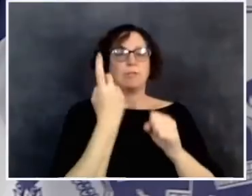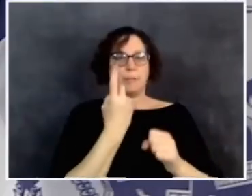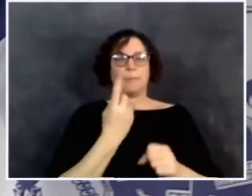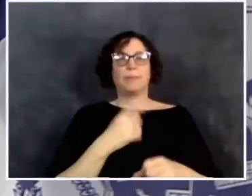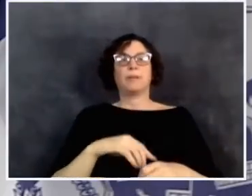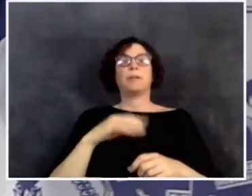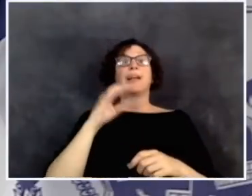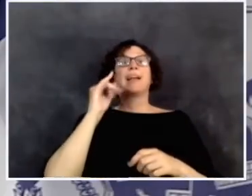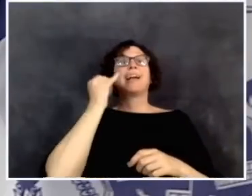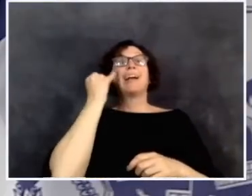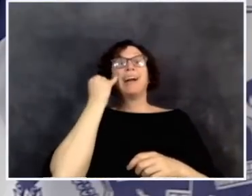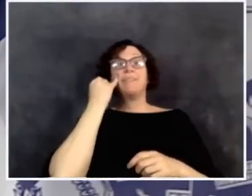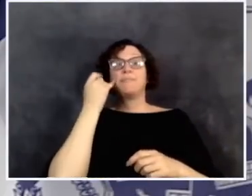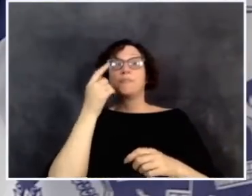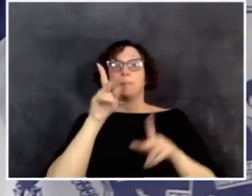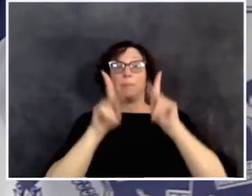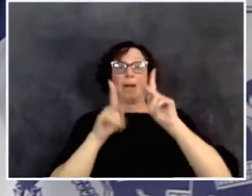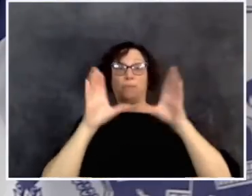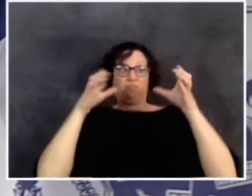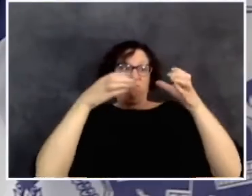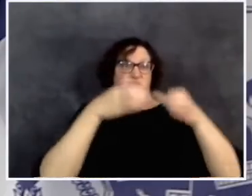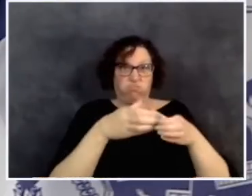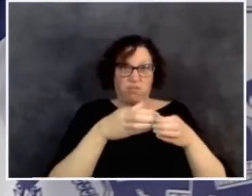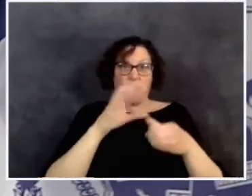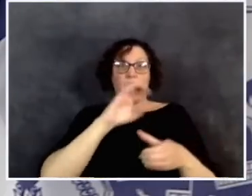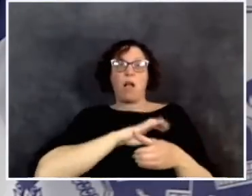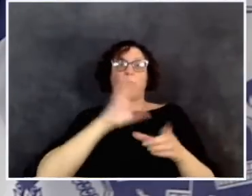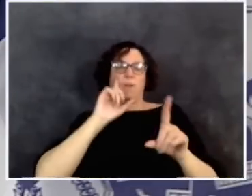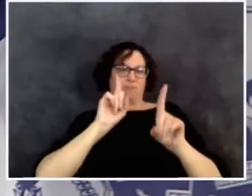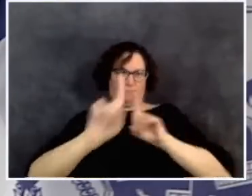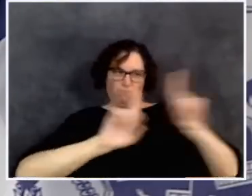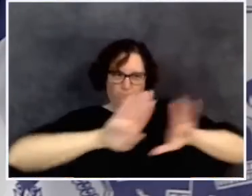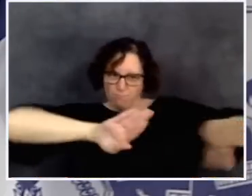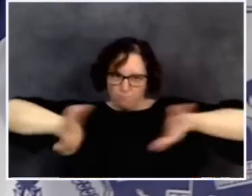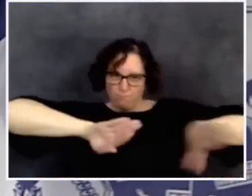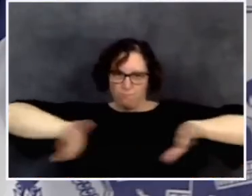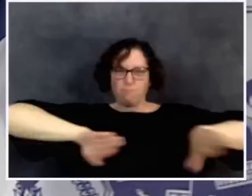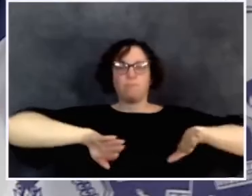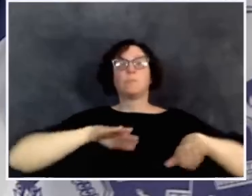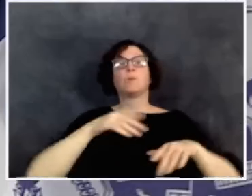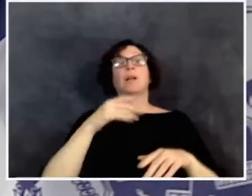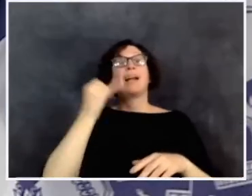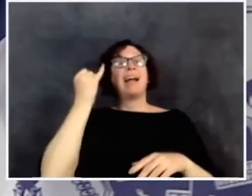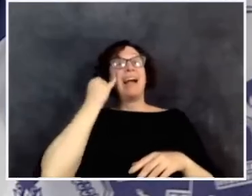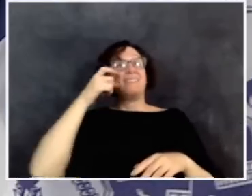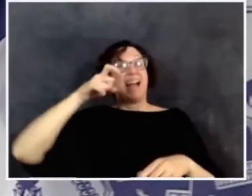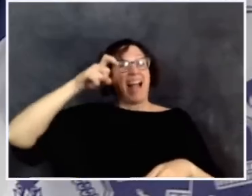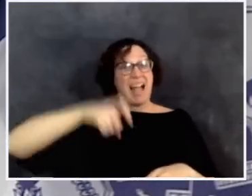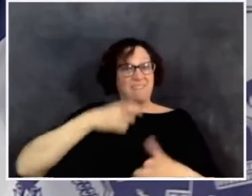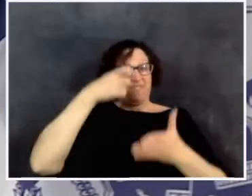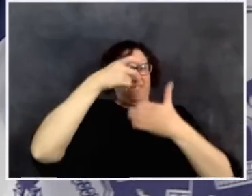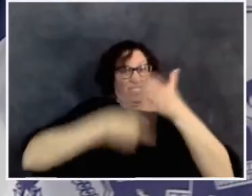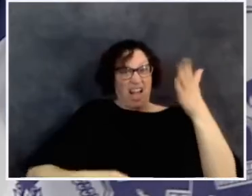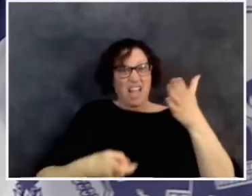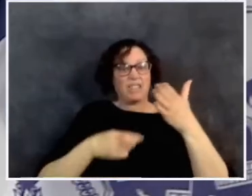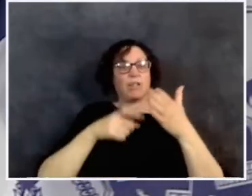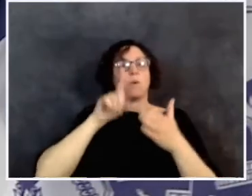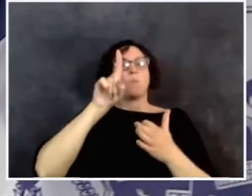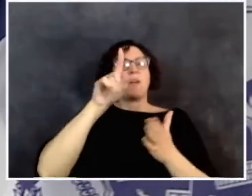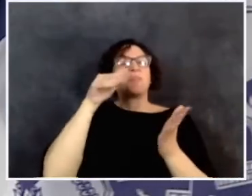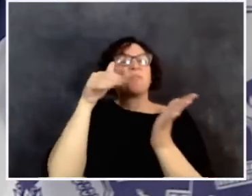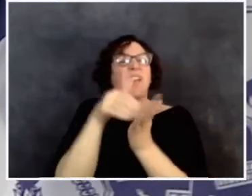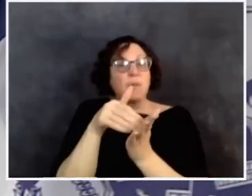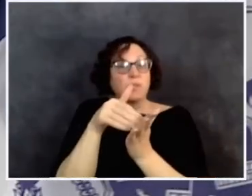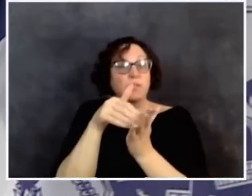violations up to $1,000 per person, we will do that. Again, we don't want to do arrests unless someone is absolutely refusing